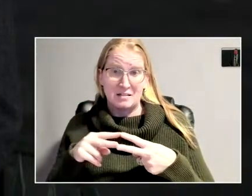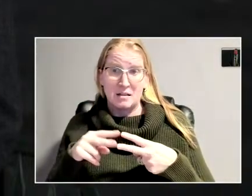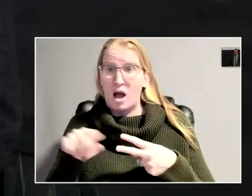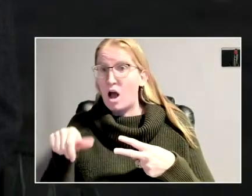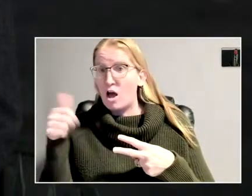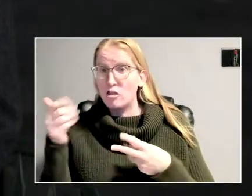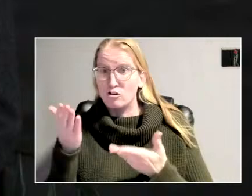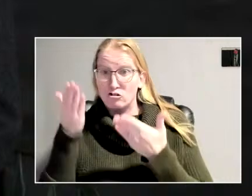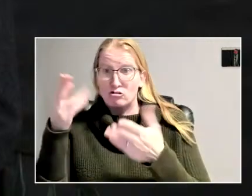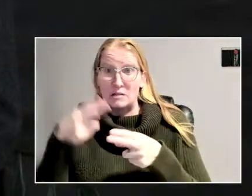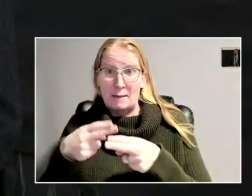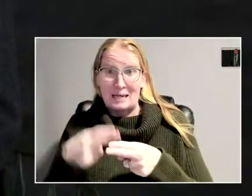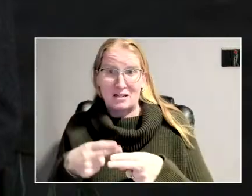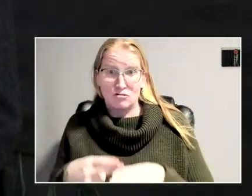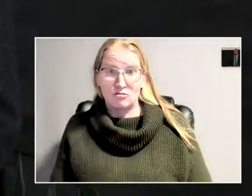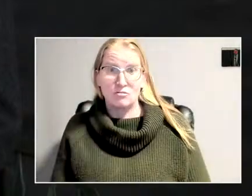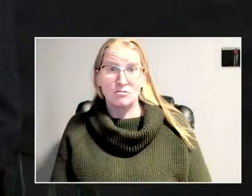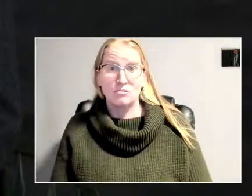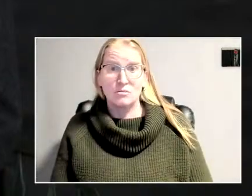nominations